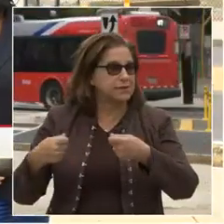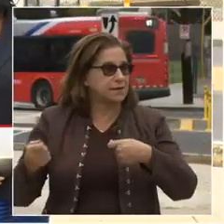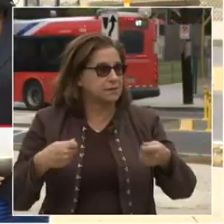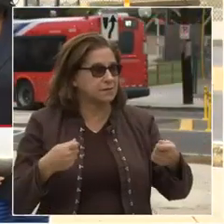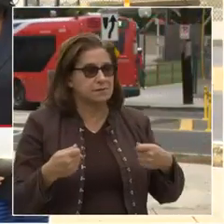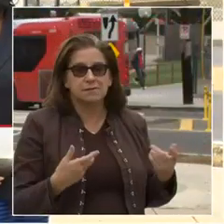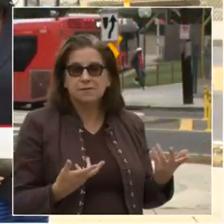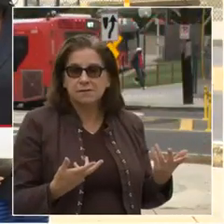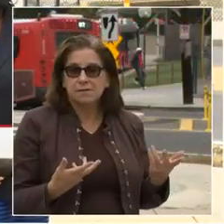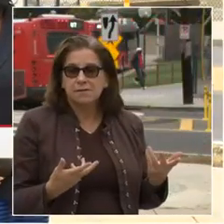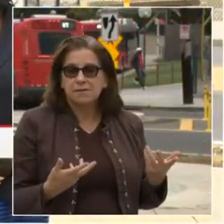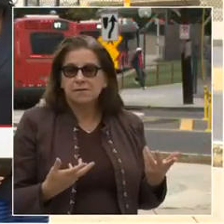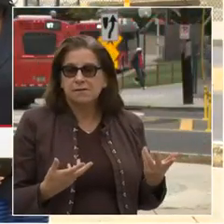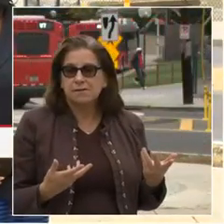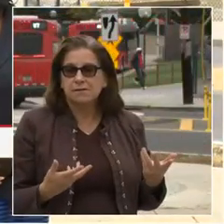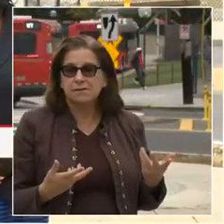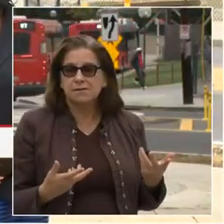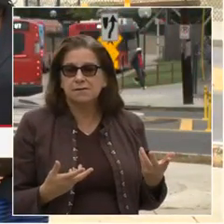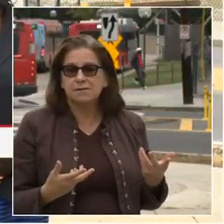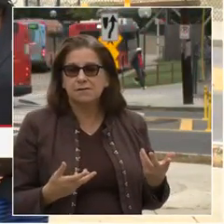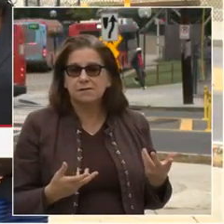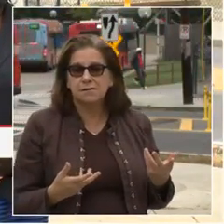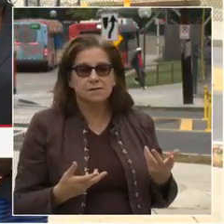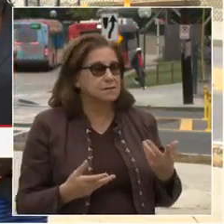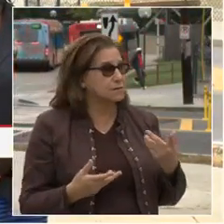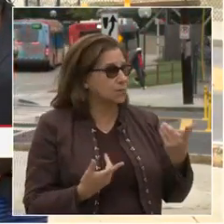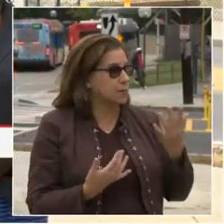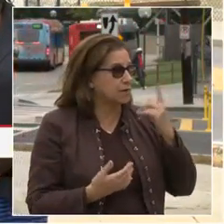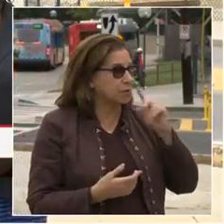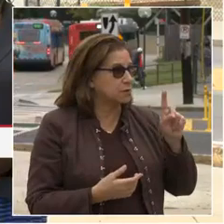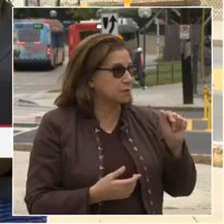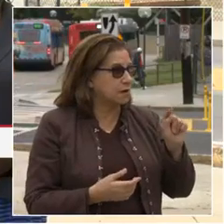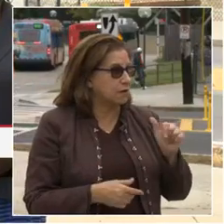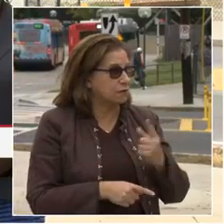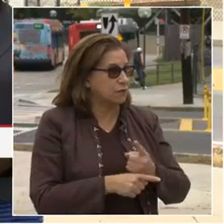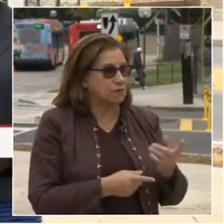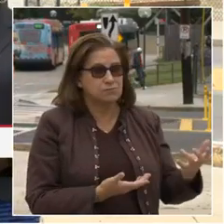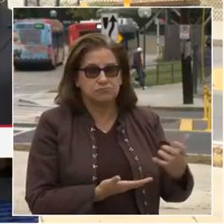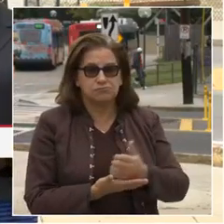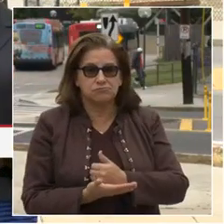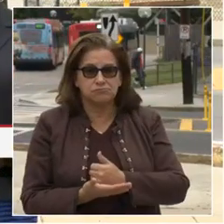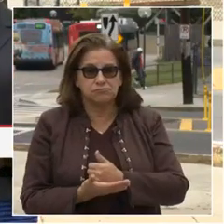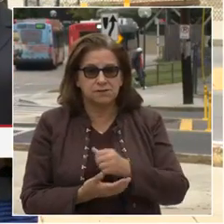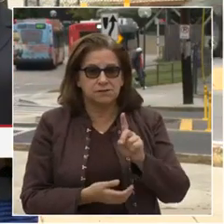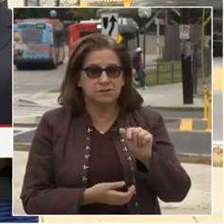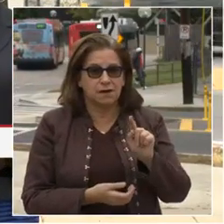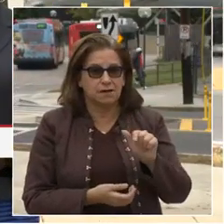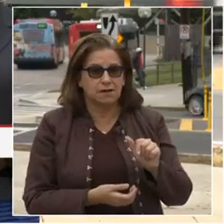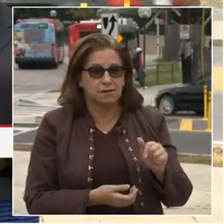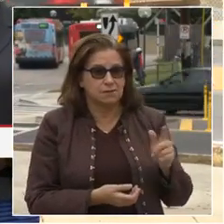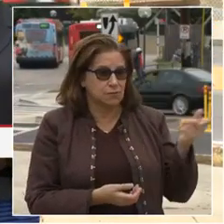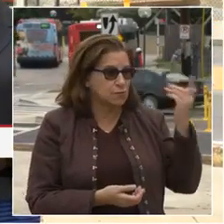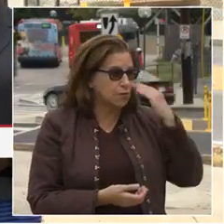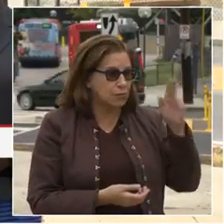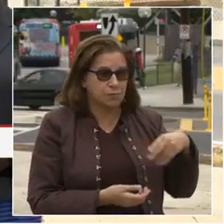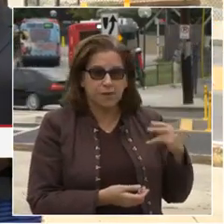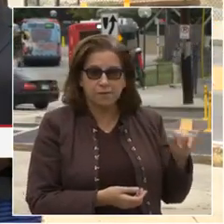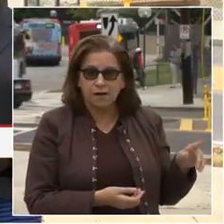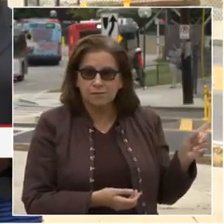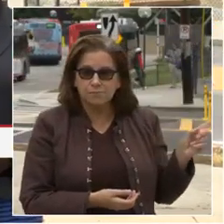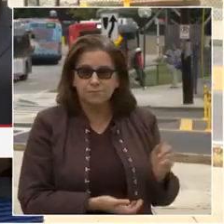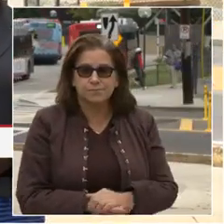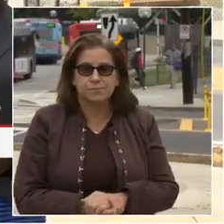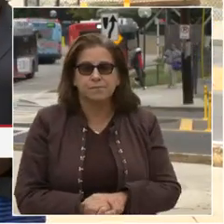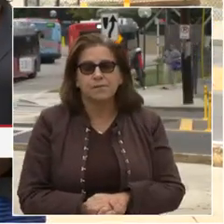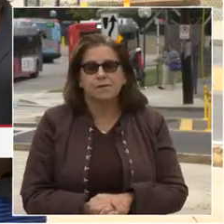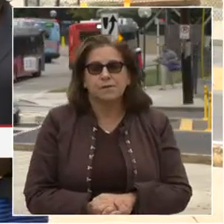press still waiting for that data that we were promised at that press conference. Okay. That Deputy Mayor? I'm sure that we'll be getting soon, I hope. Okay, on that.